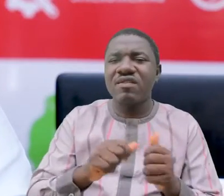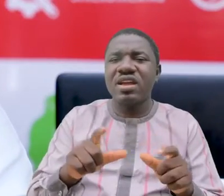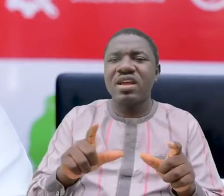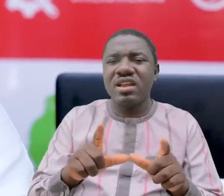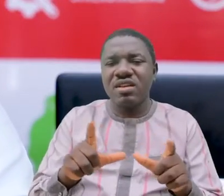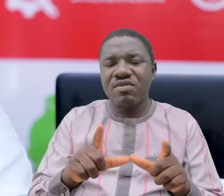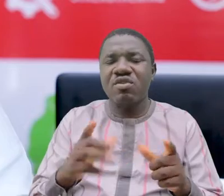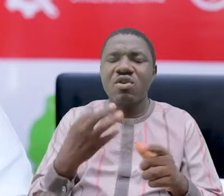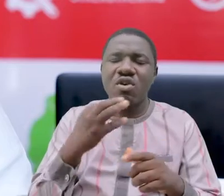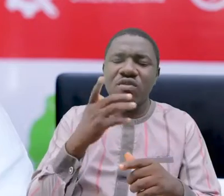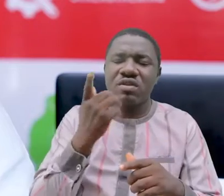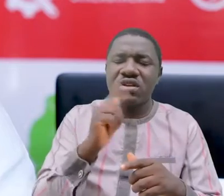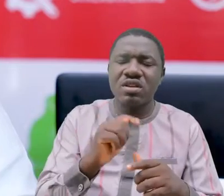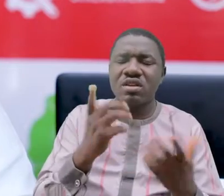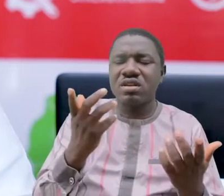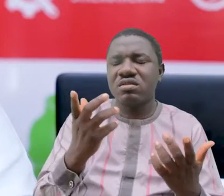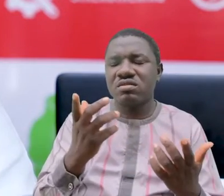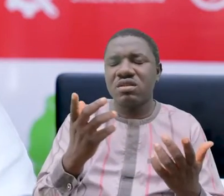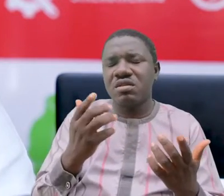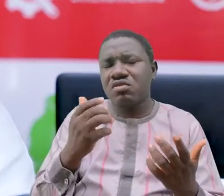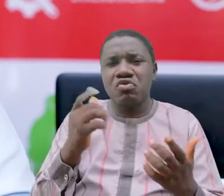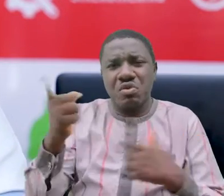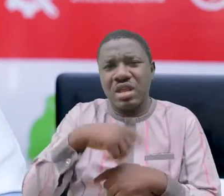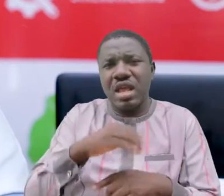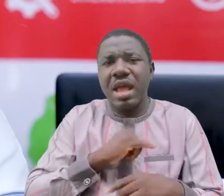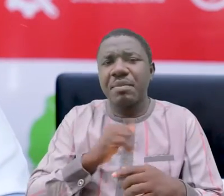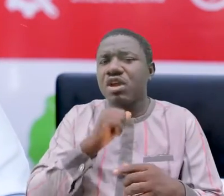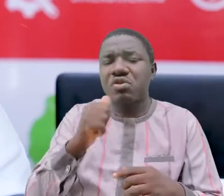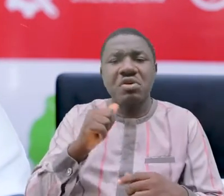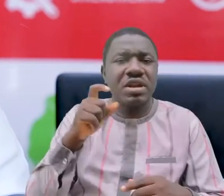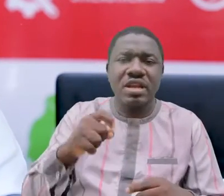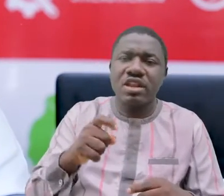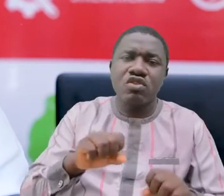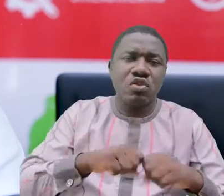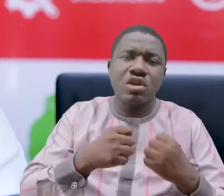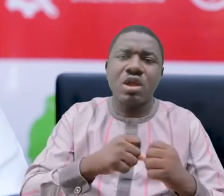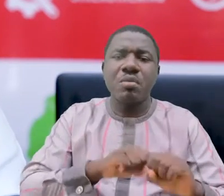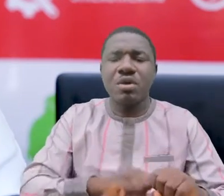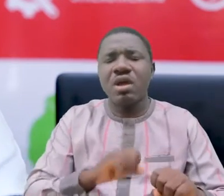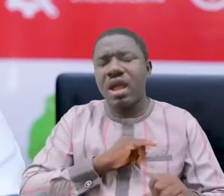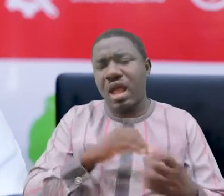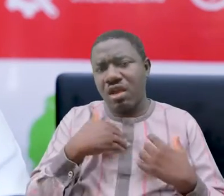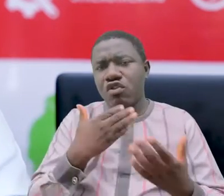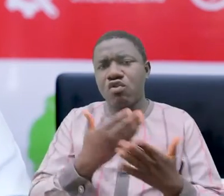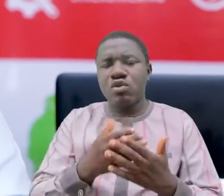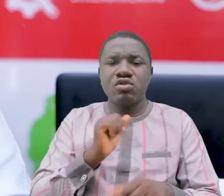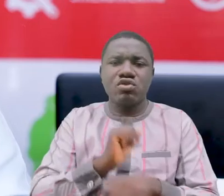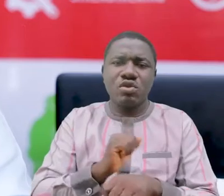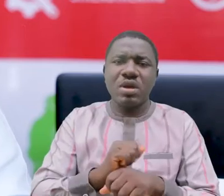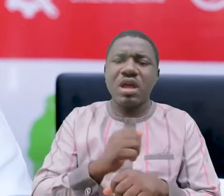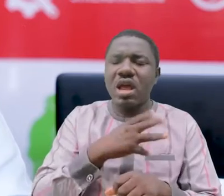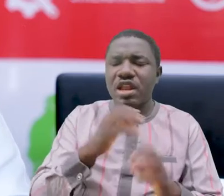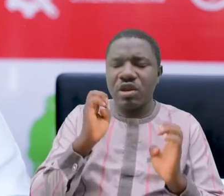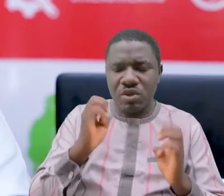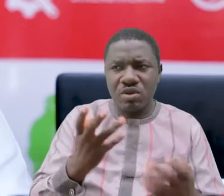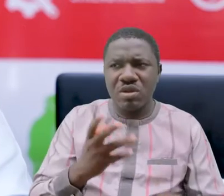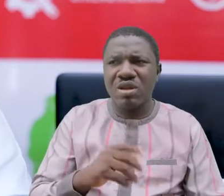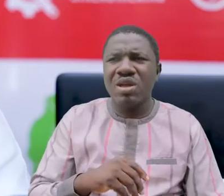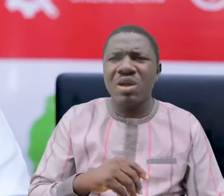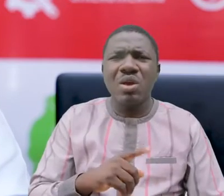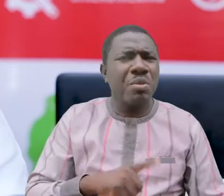cover every stage of the life cycle. At this stage, for today, I might not need social protection because I have a decent job, I have a good